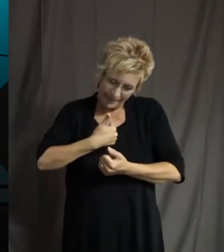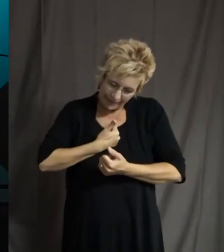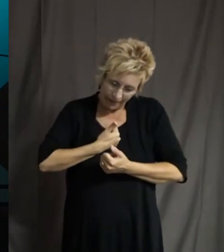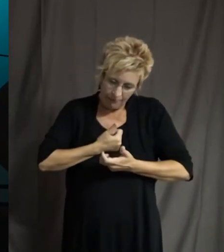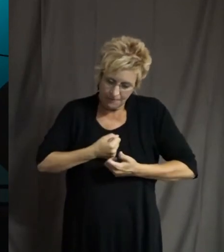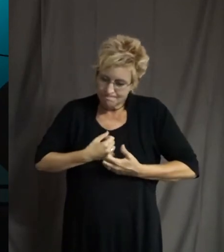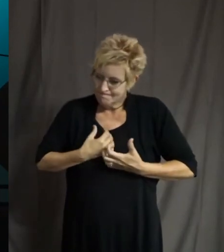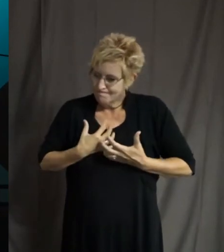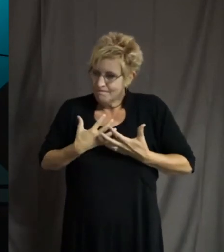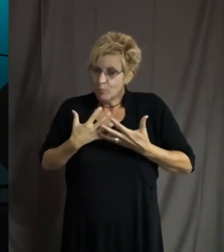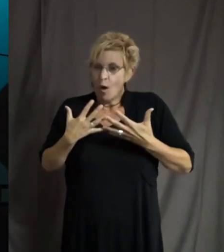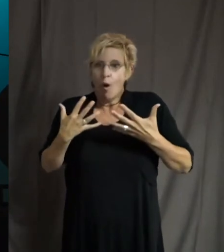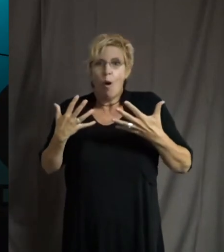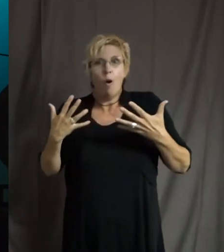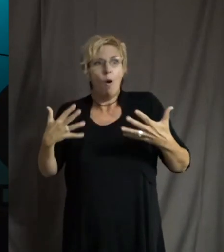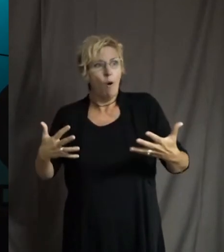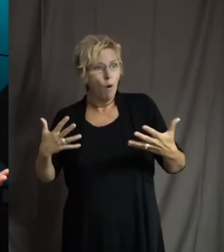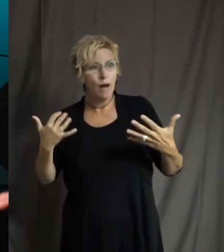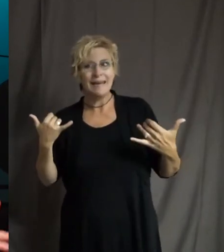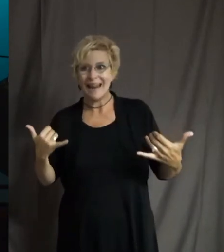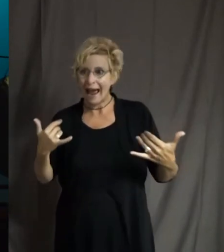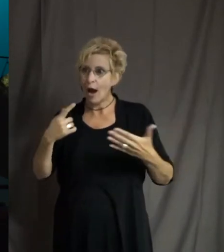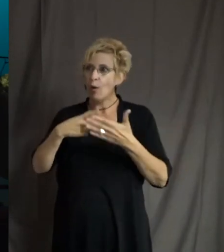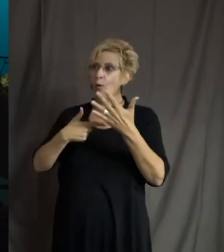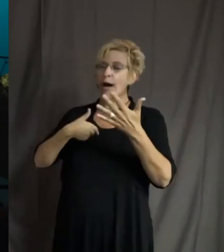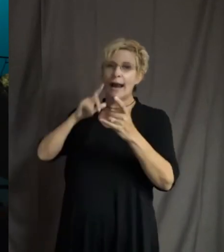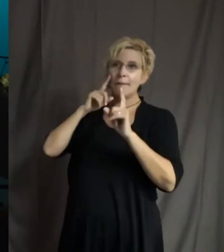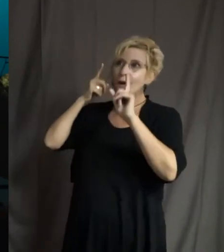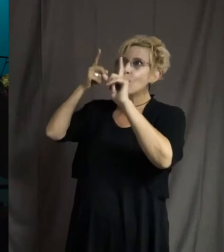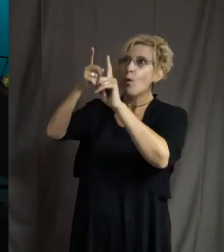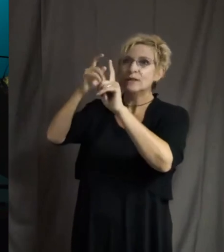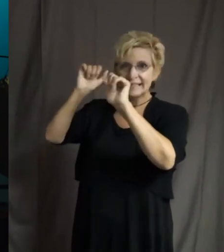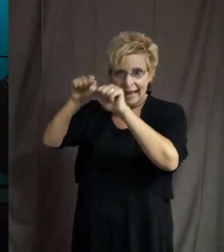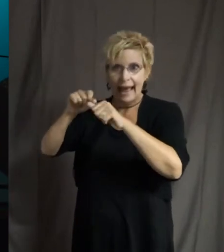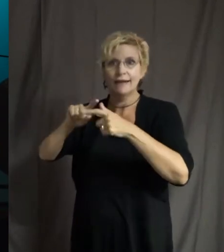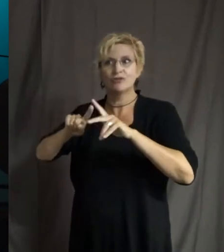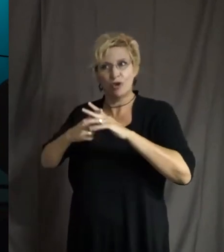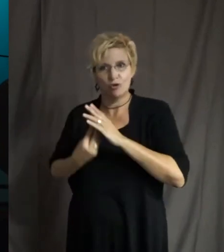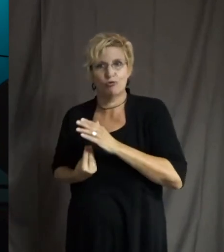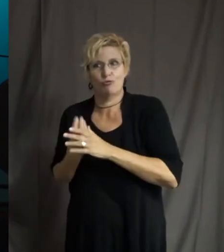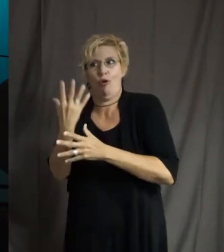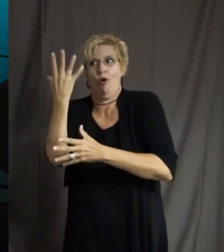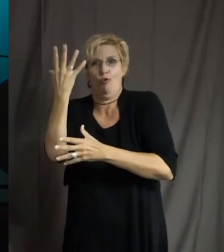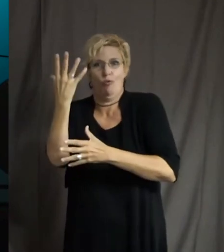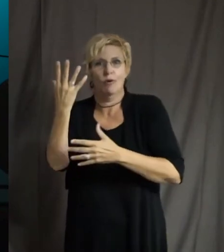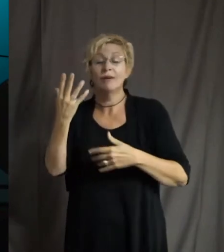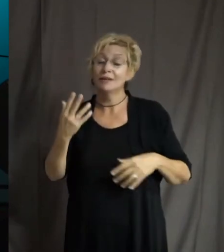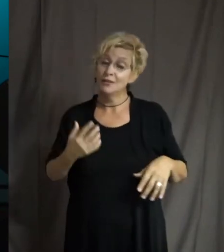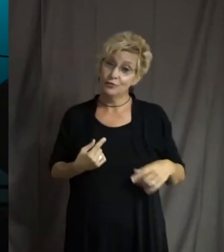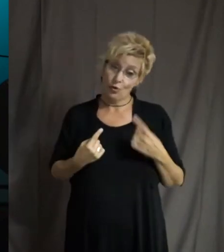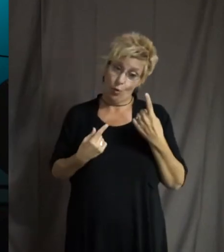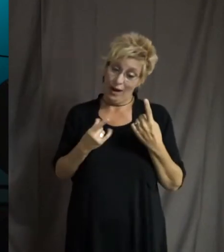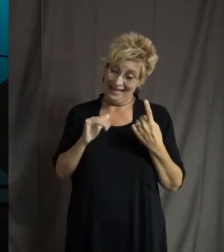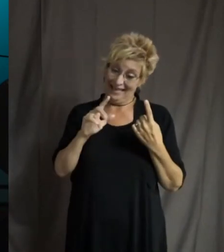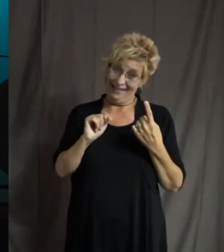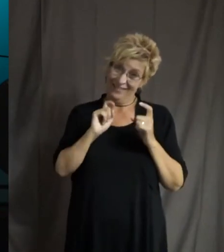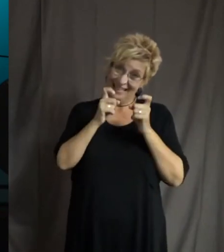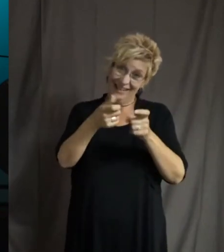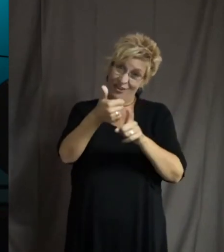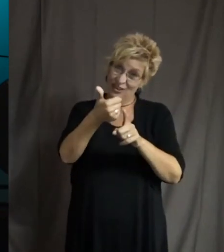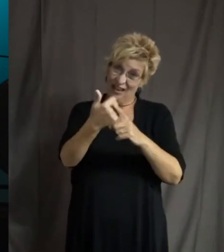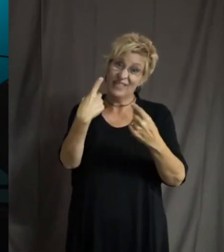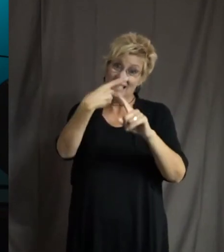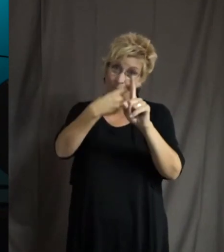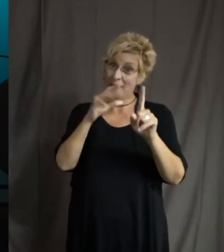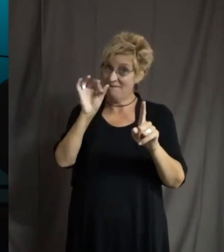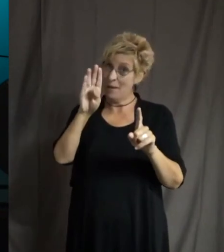love myself that I've given myself the environment to demonstrate that which I'm seeking in my everyday life. And